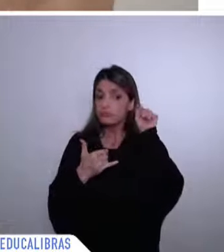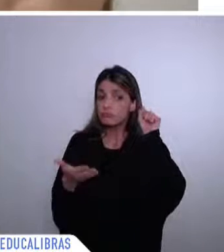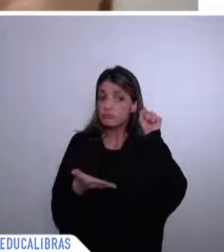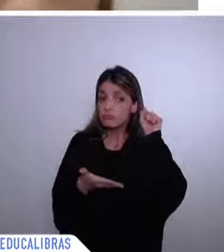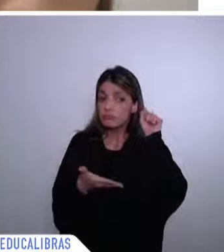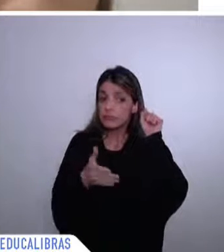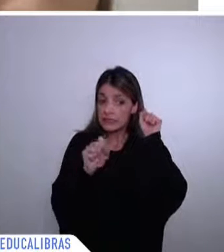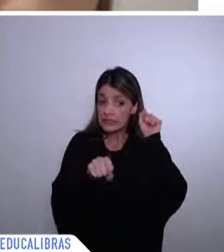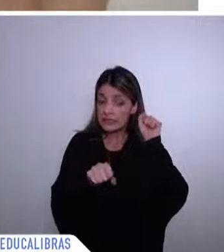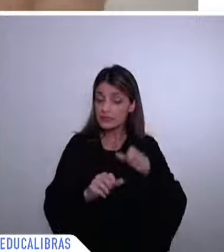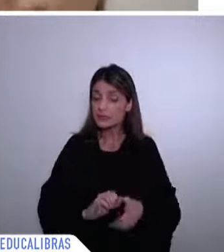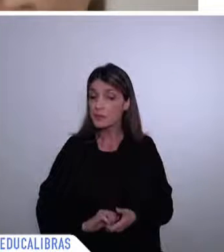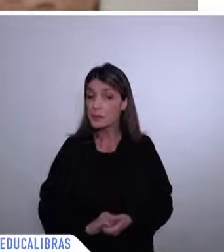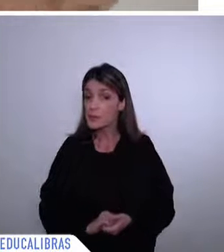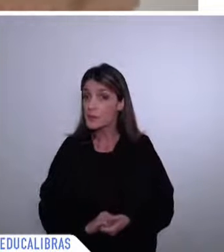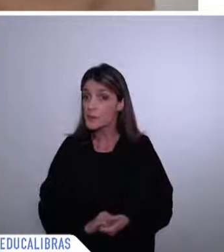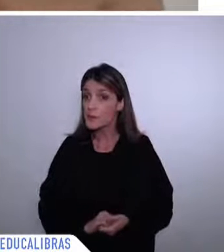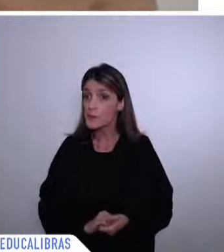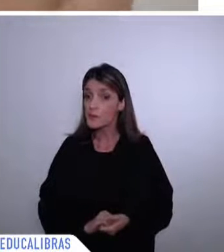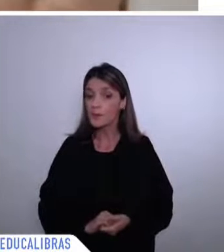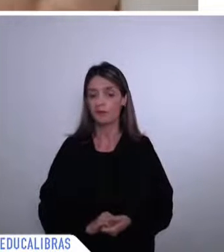now?